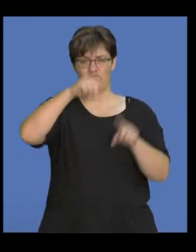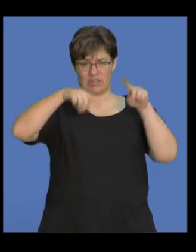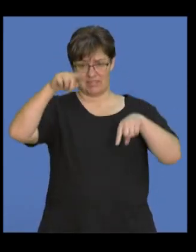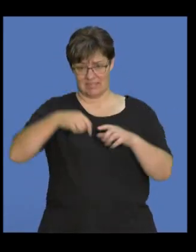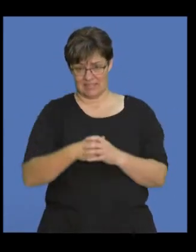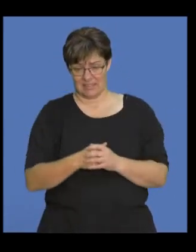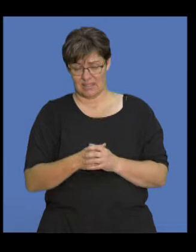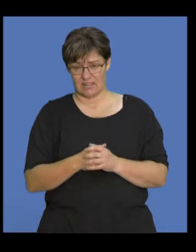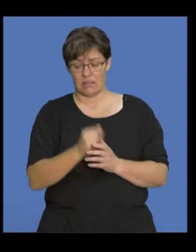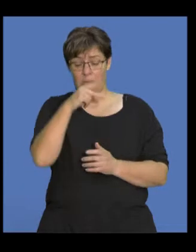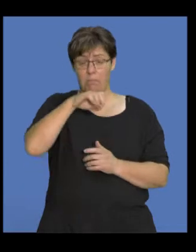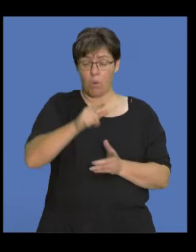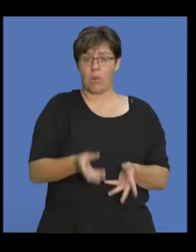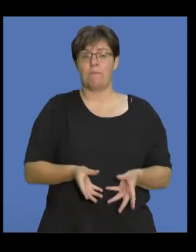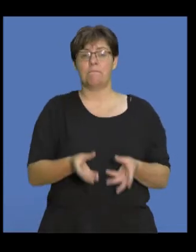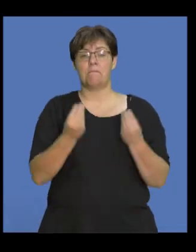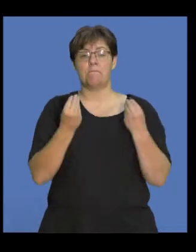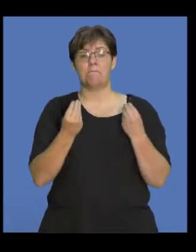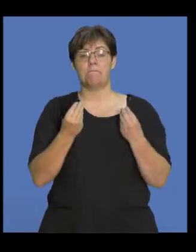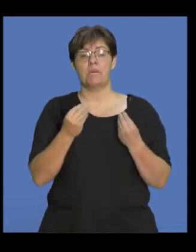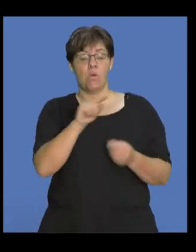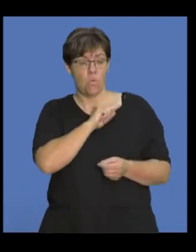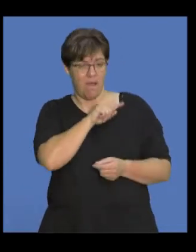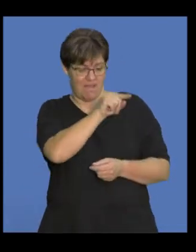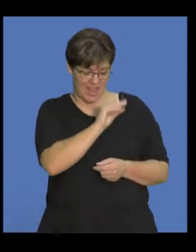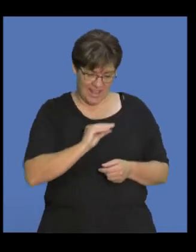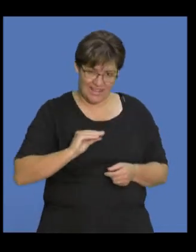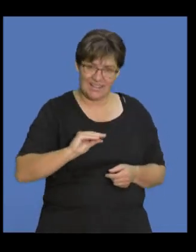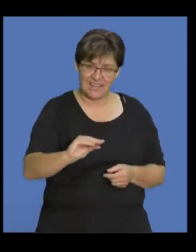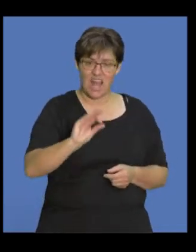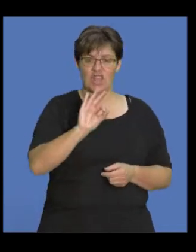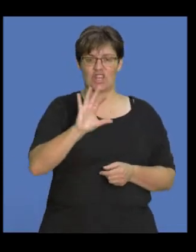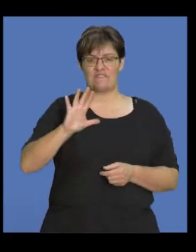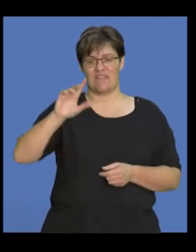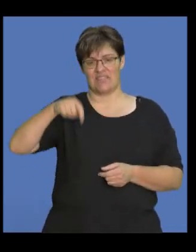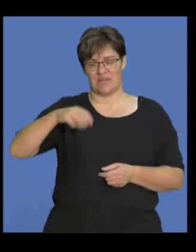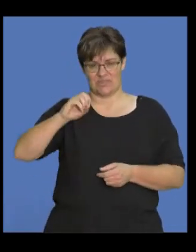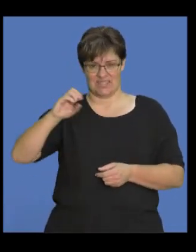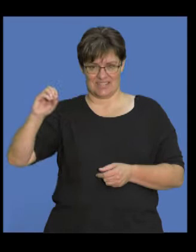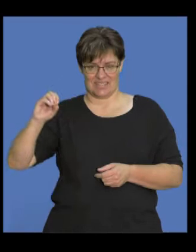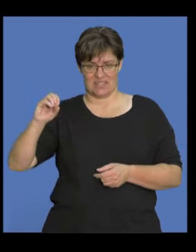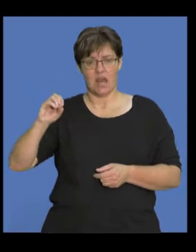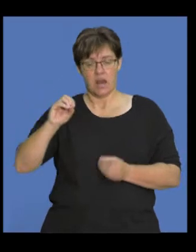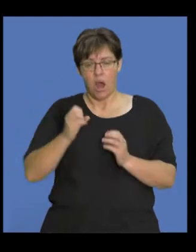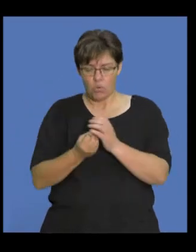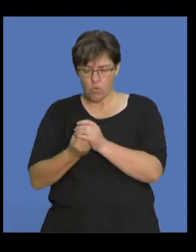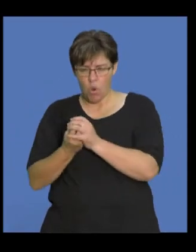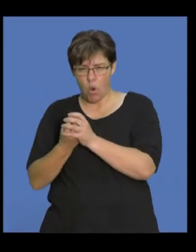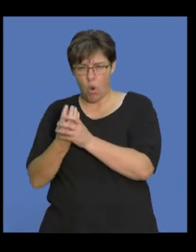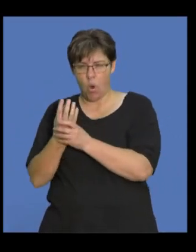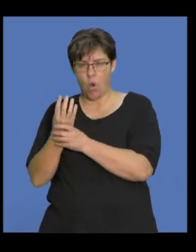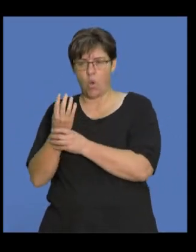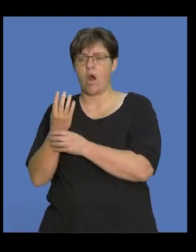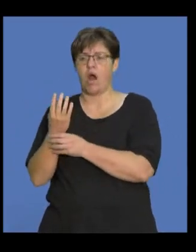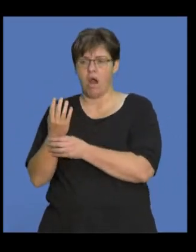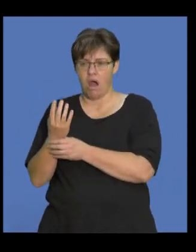Paul got when he invested 35,000 and it grew to being 55,000 over a period